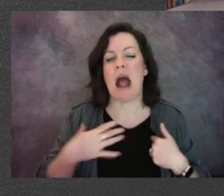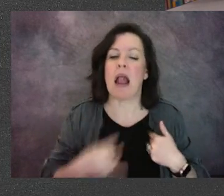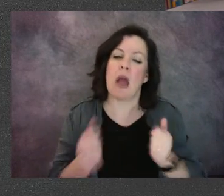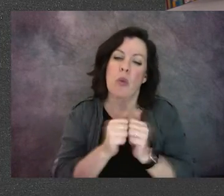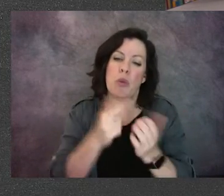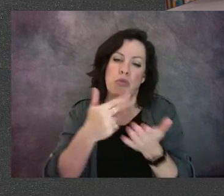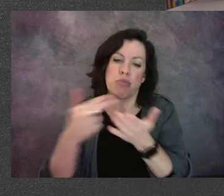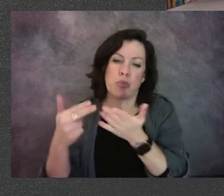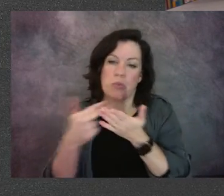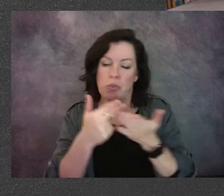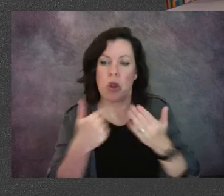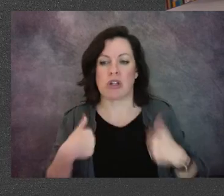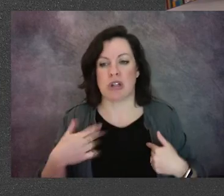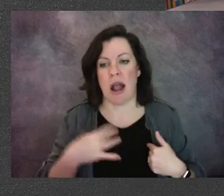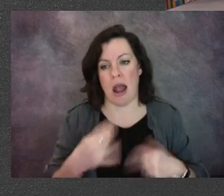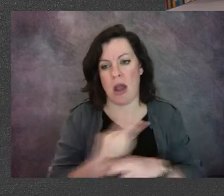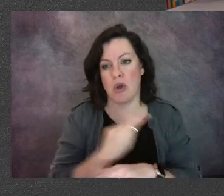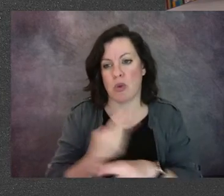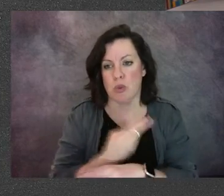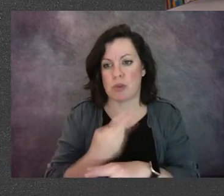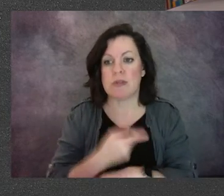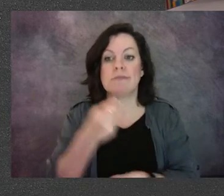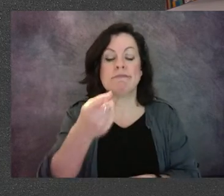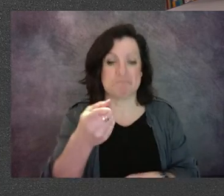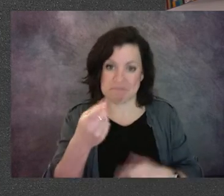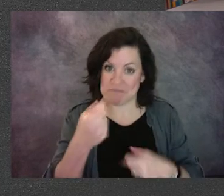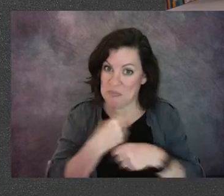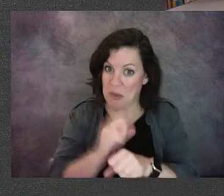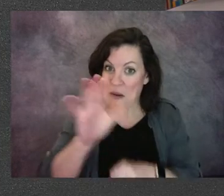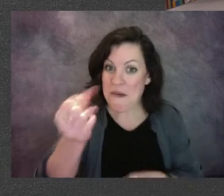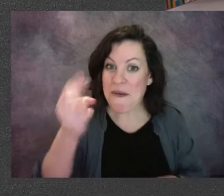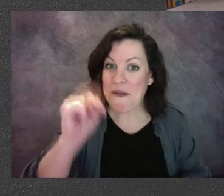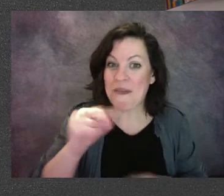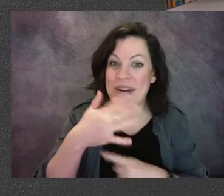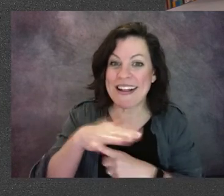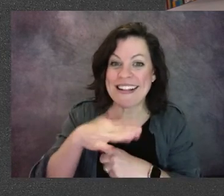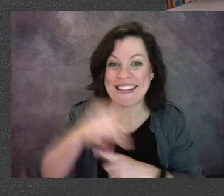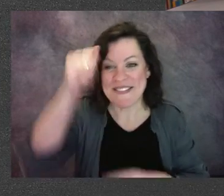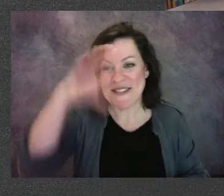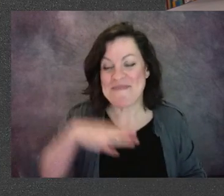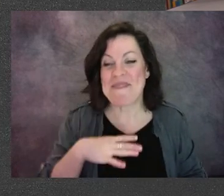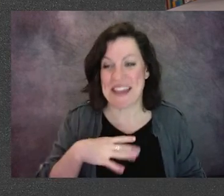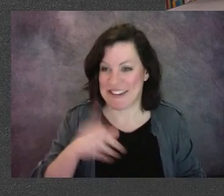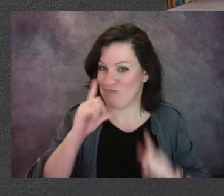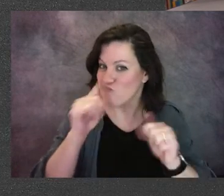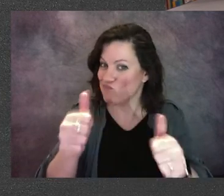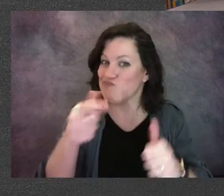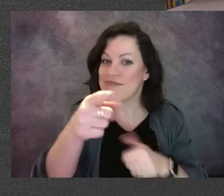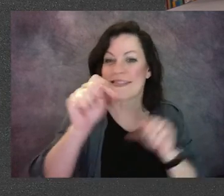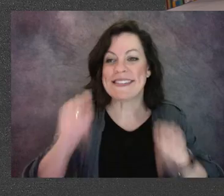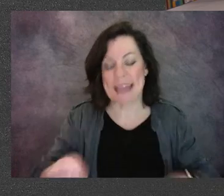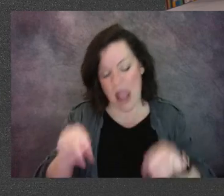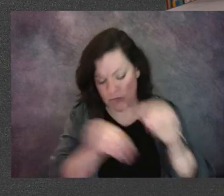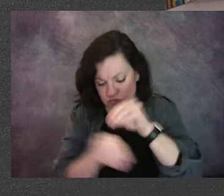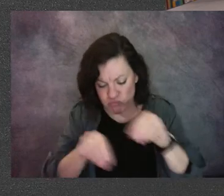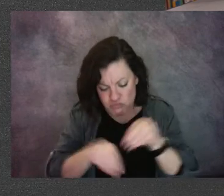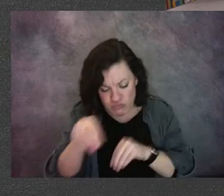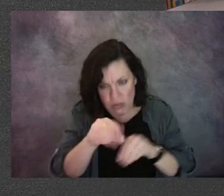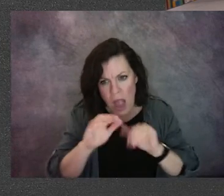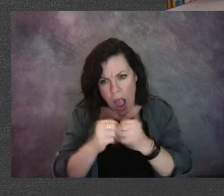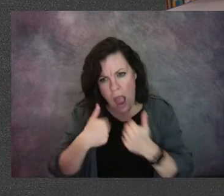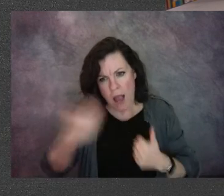cup, and I'll use that. We're gonna create our own leaf person or leaf creature, putting together